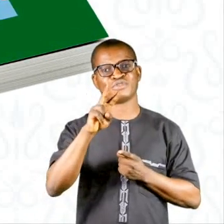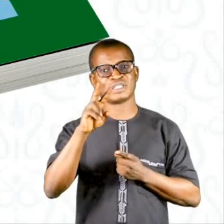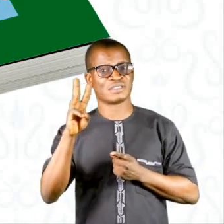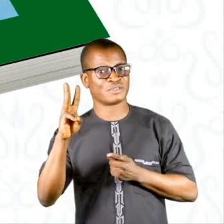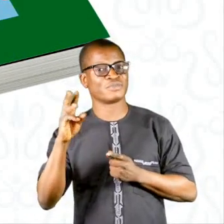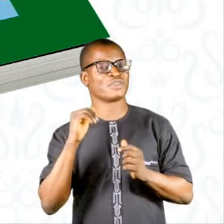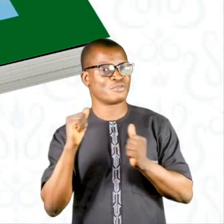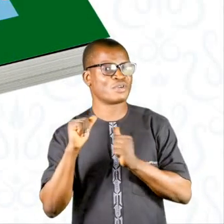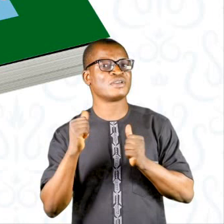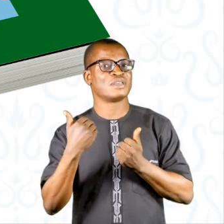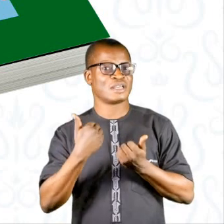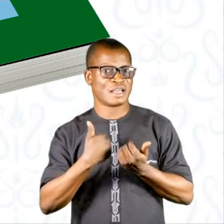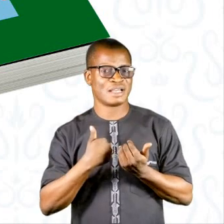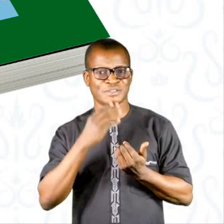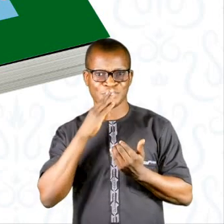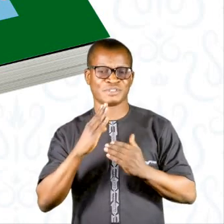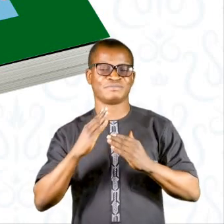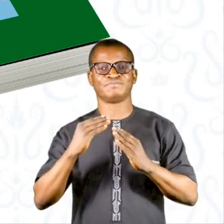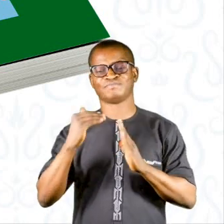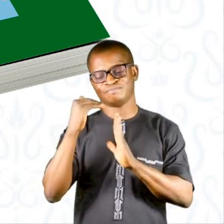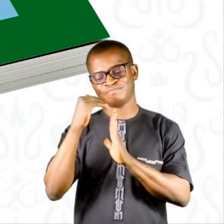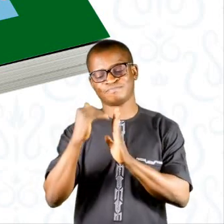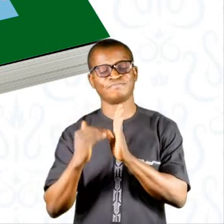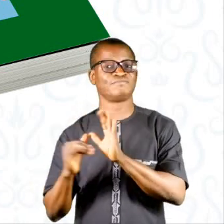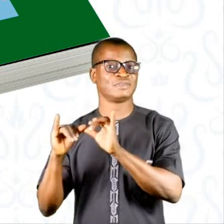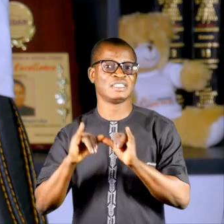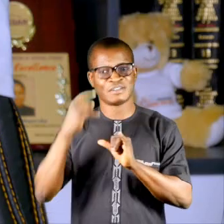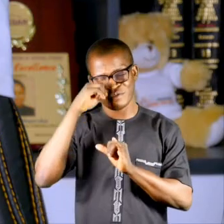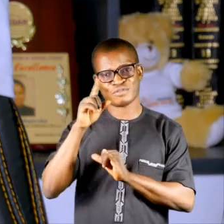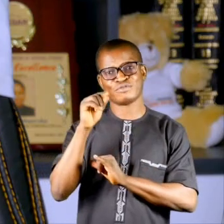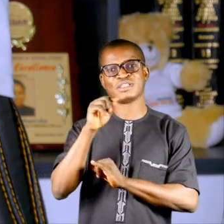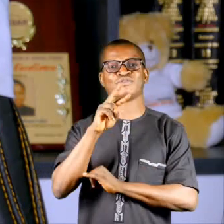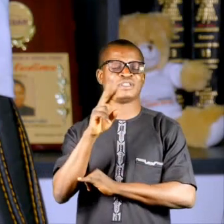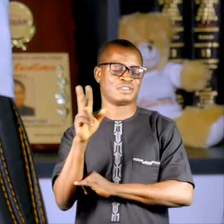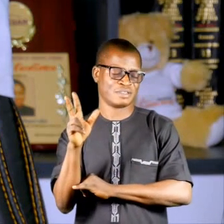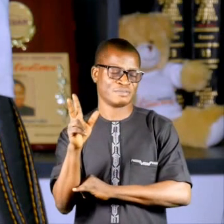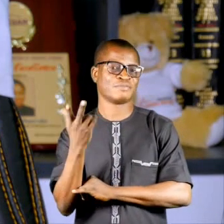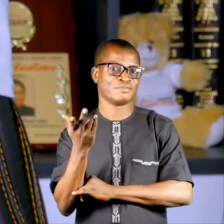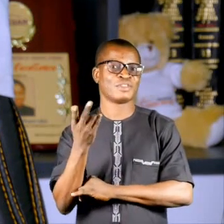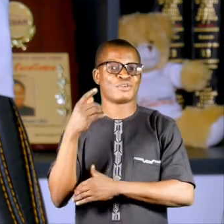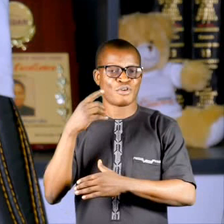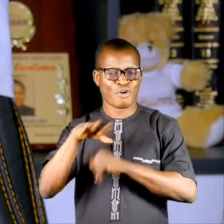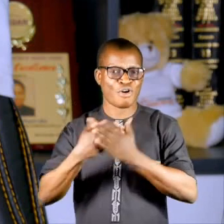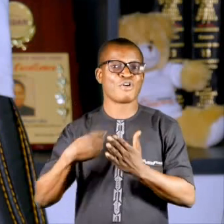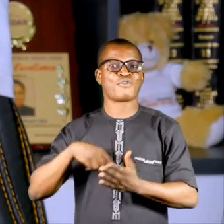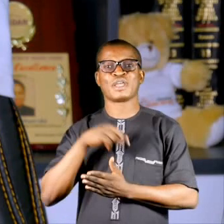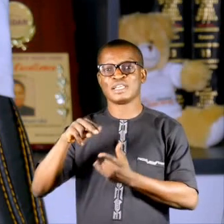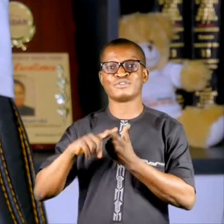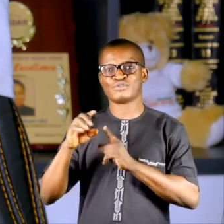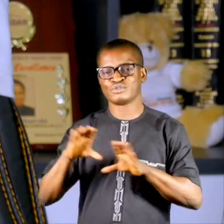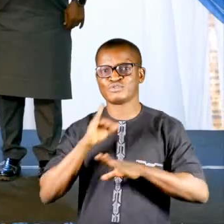2022-2026, which has already benchmarked priorities for 2023. So all we need to